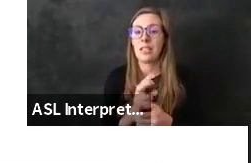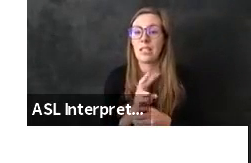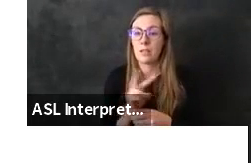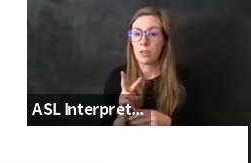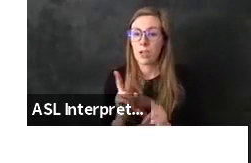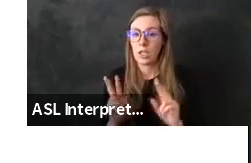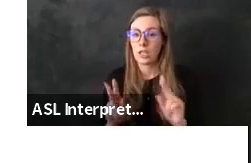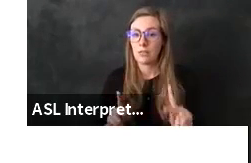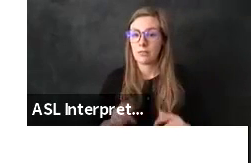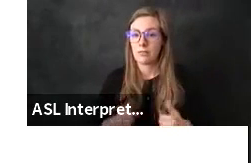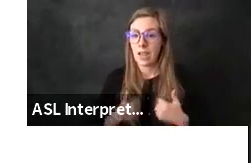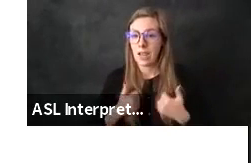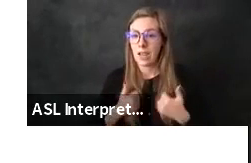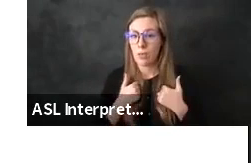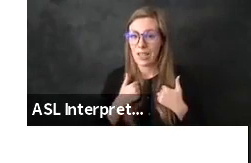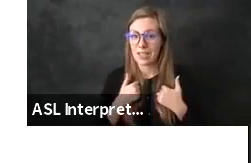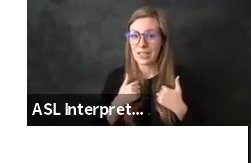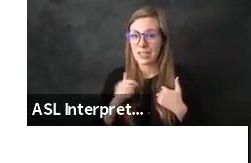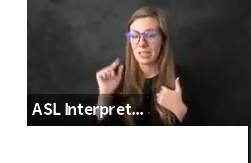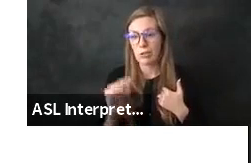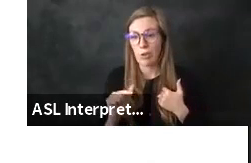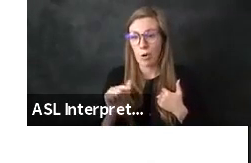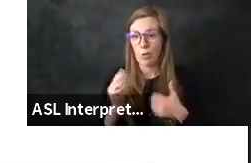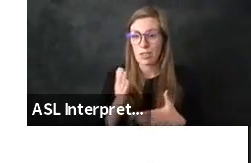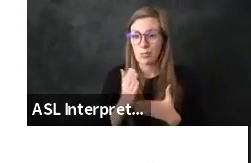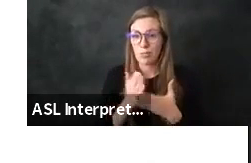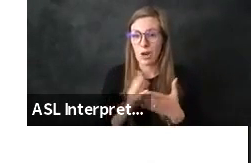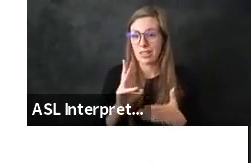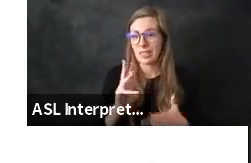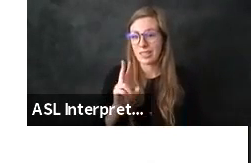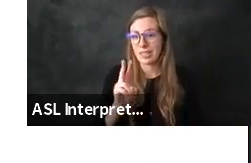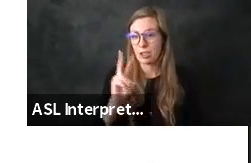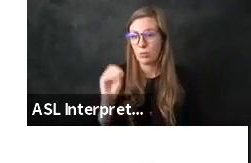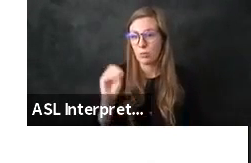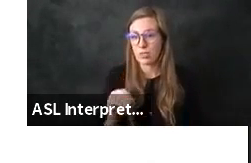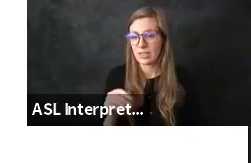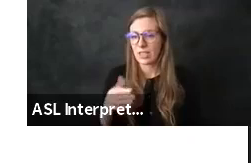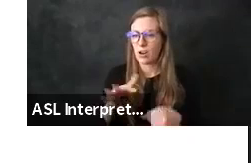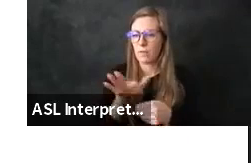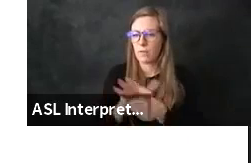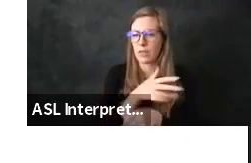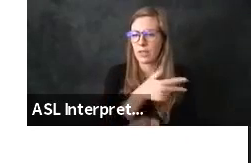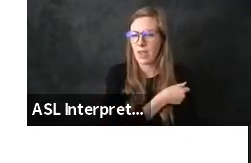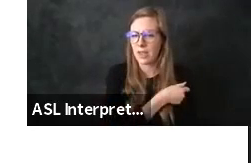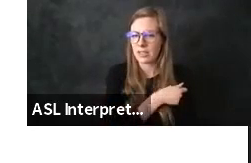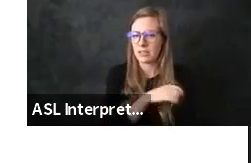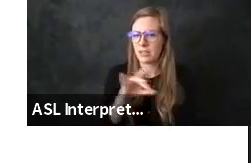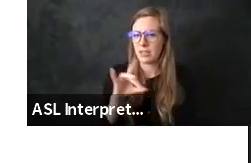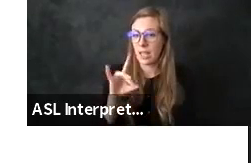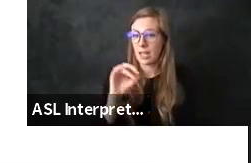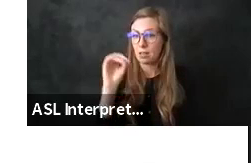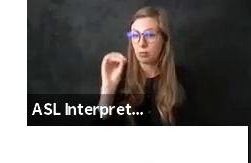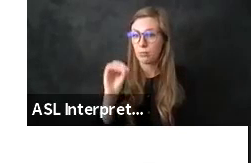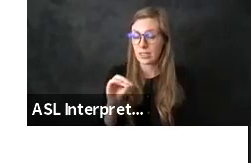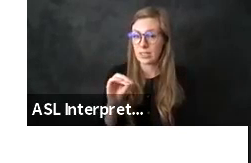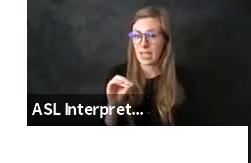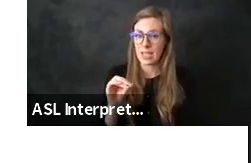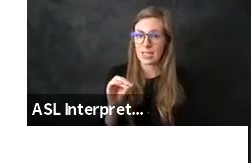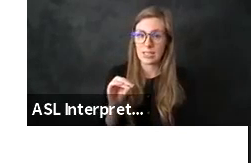residents in this lowest quartile, we see that 62% are fully vaccinated, 8%